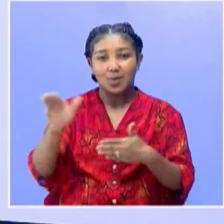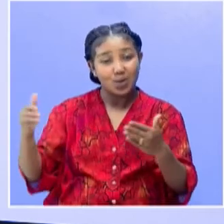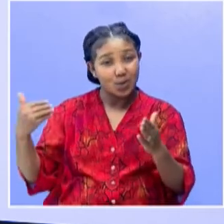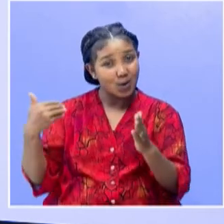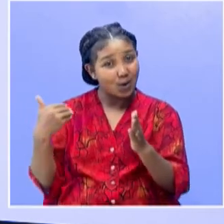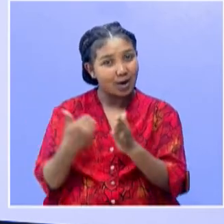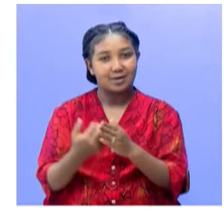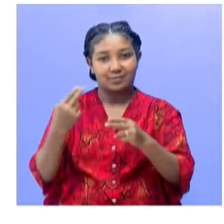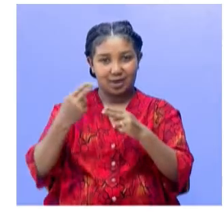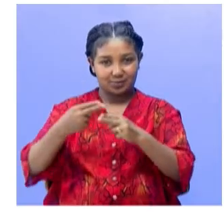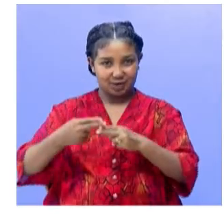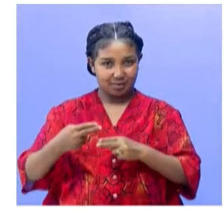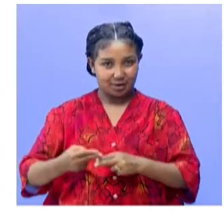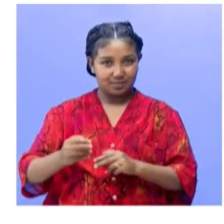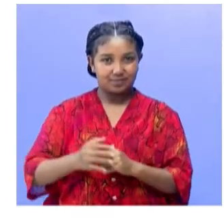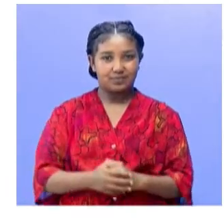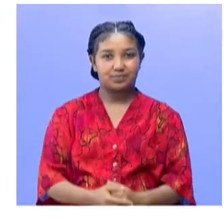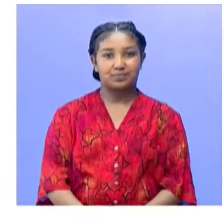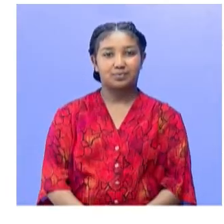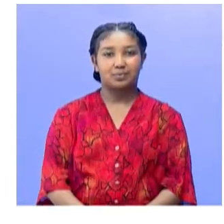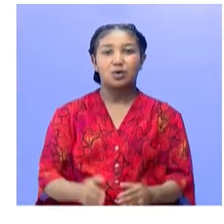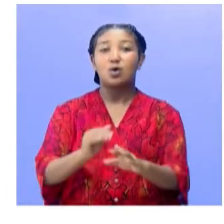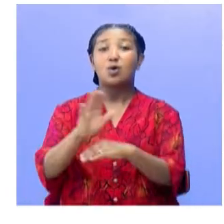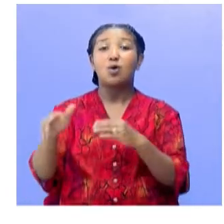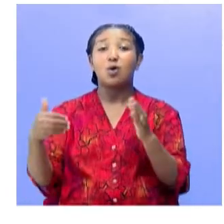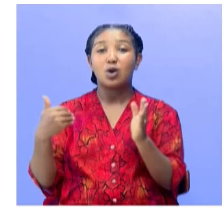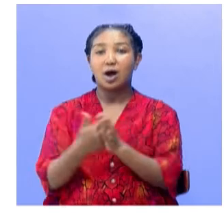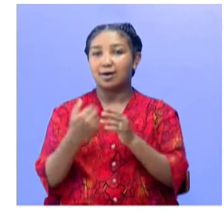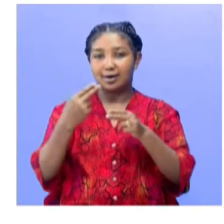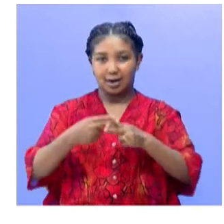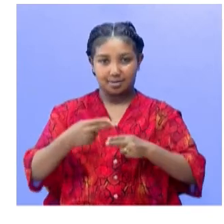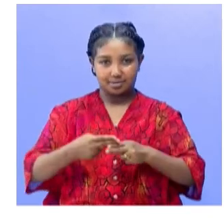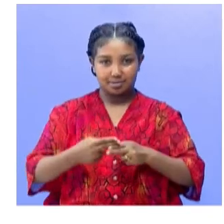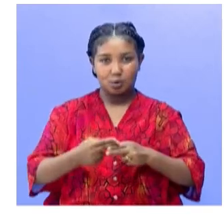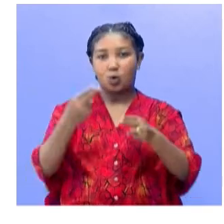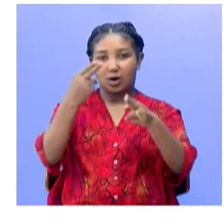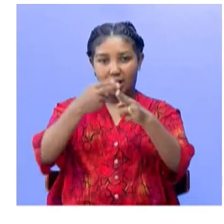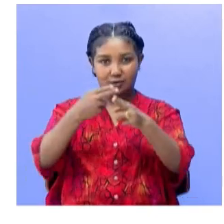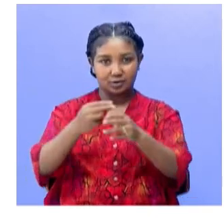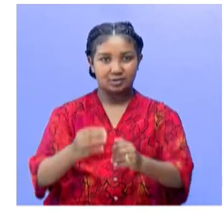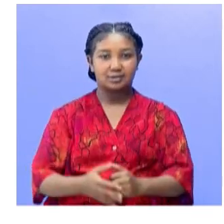all names. These are all names or nouns.